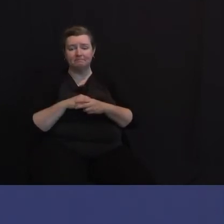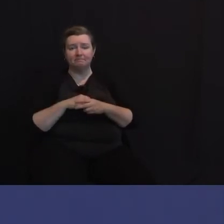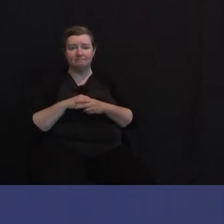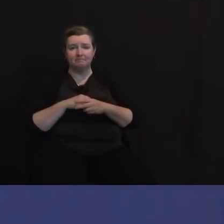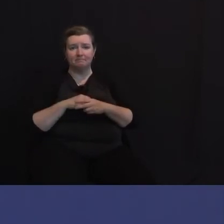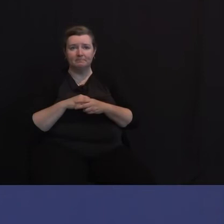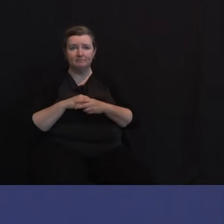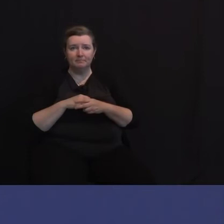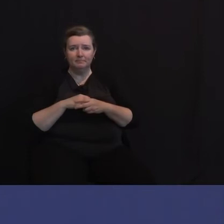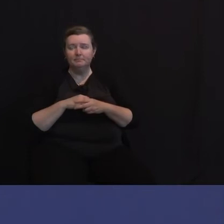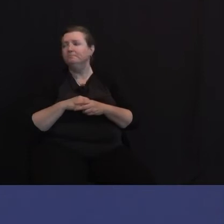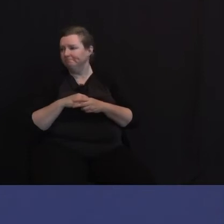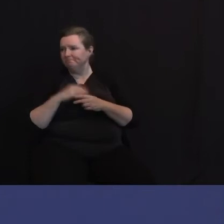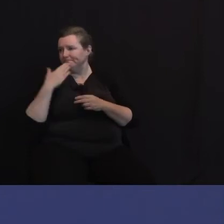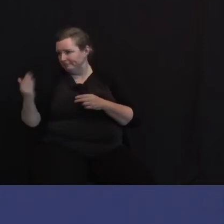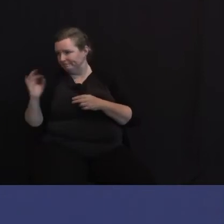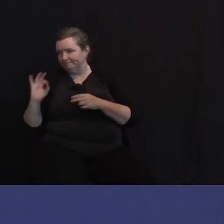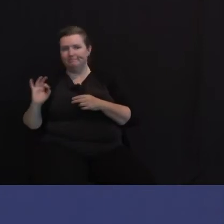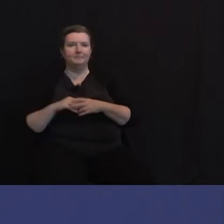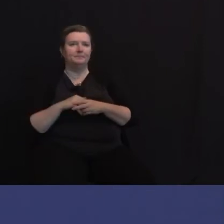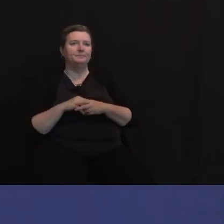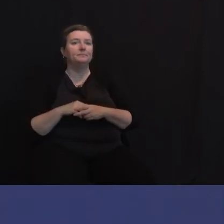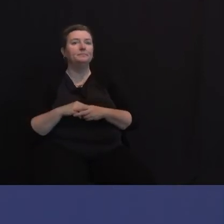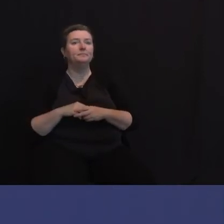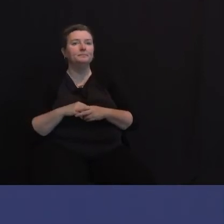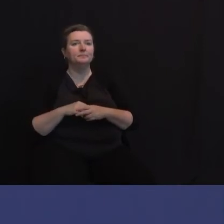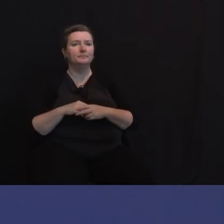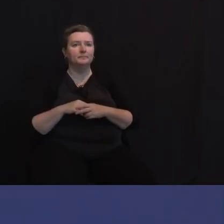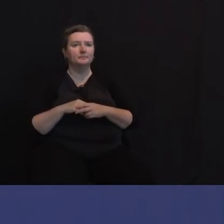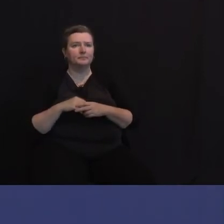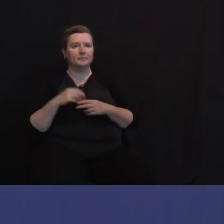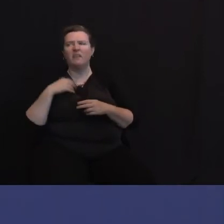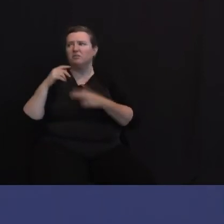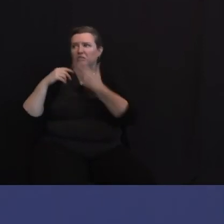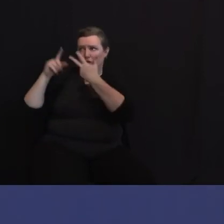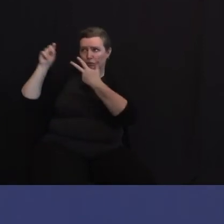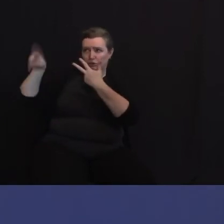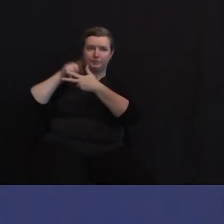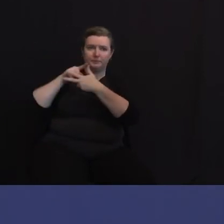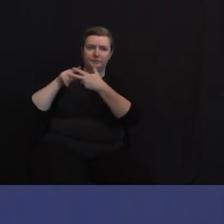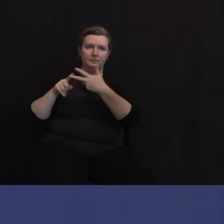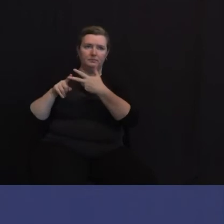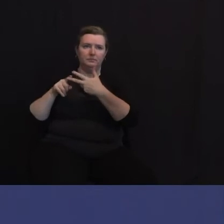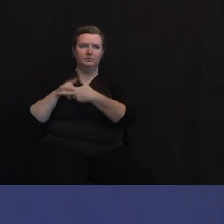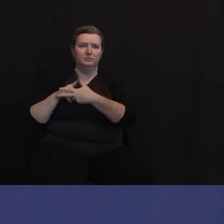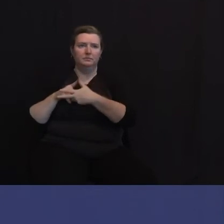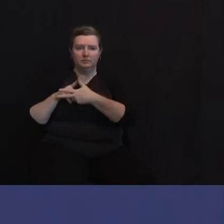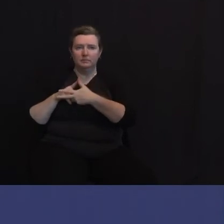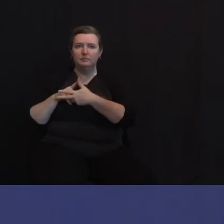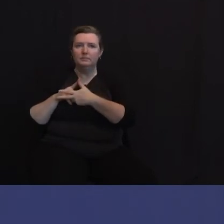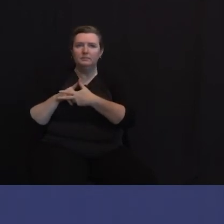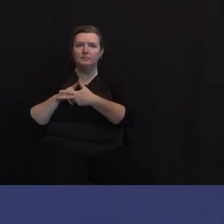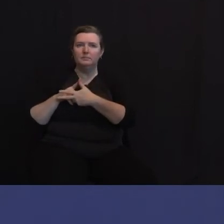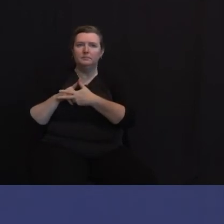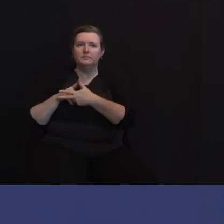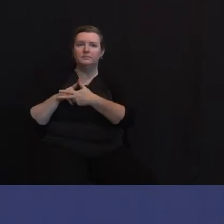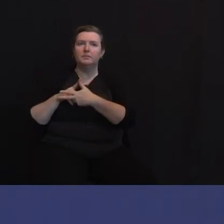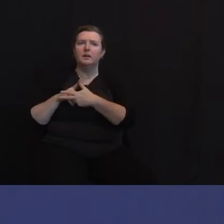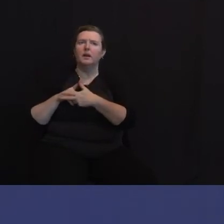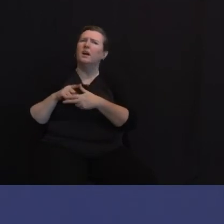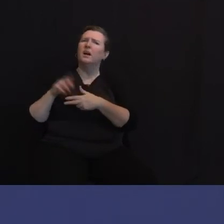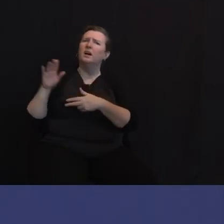Thank you for that. Sir, do you have any? Please. I have 3 from News 12's Alex Zidane. For the governor or the colonel, can you give